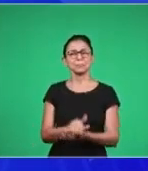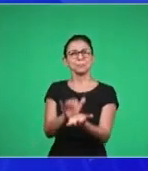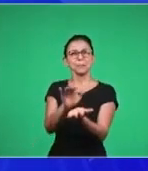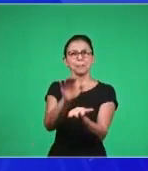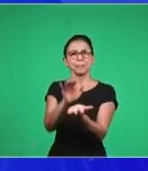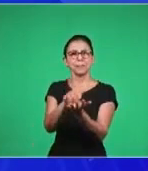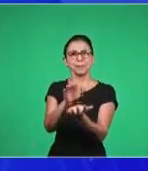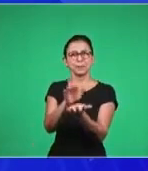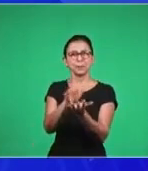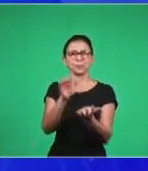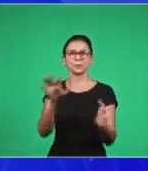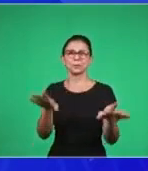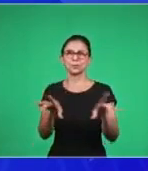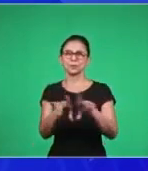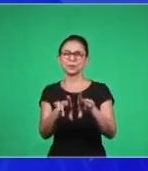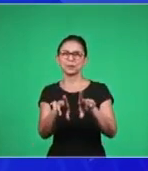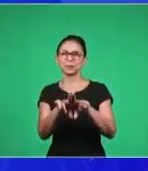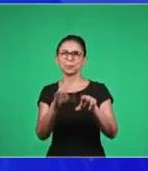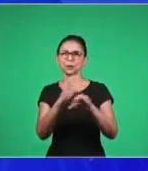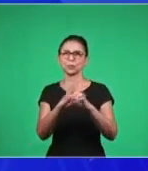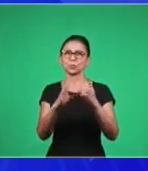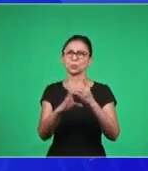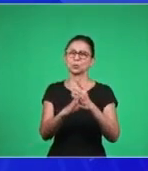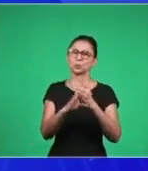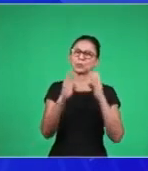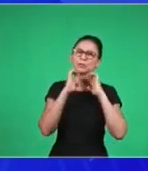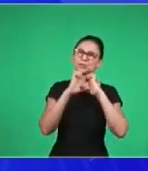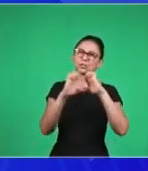In Pernambuco, there was another